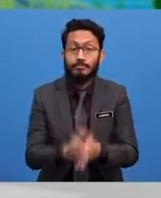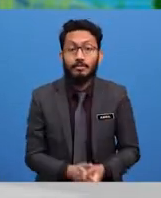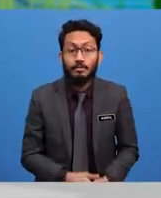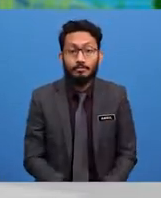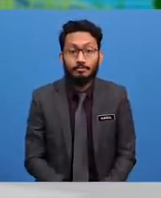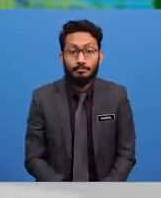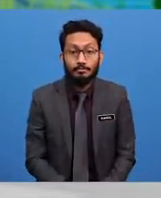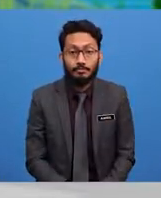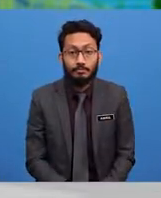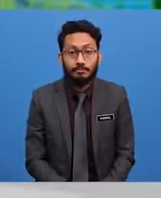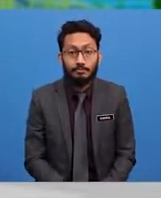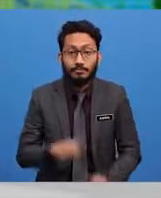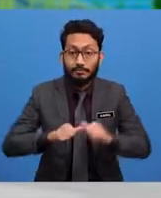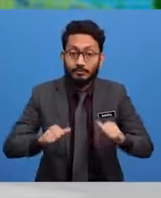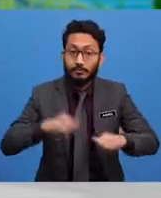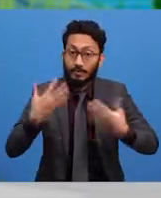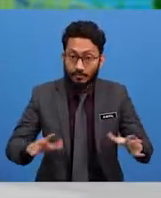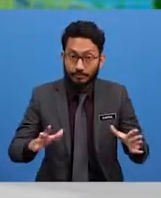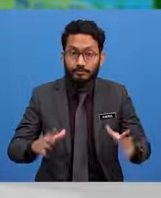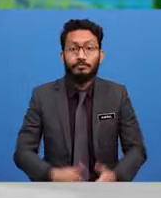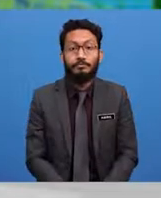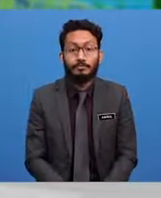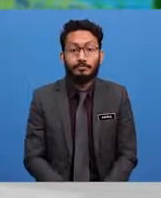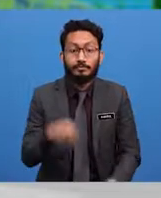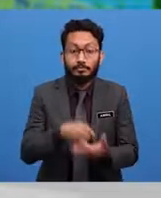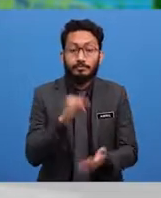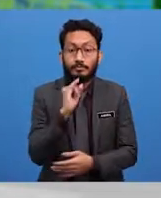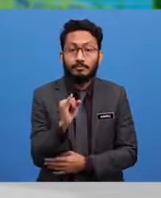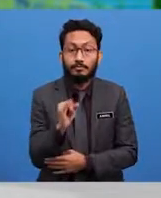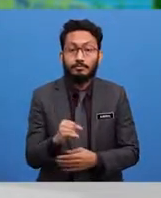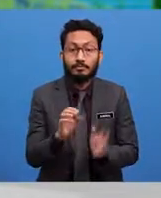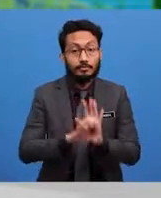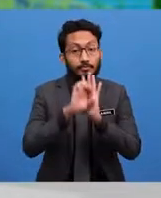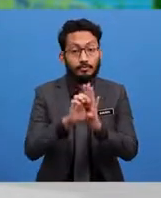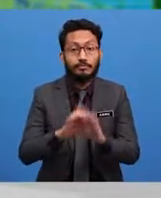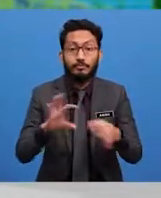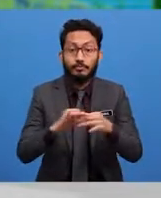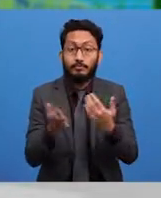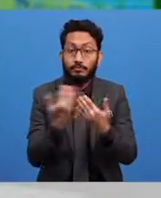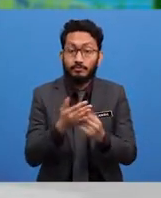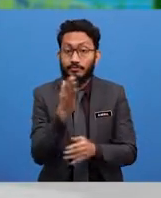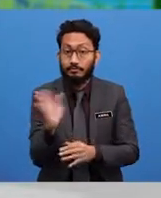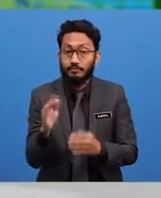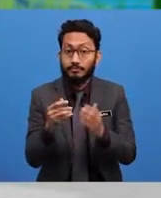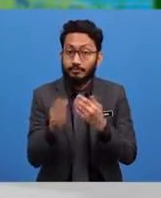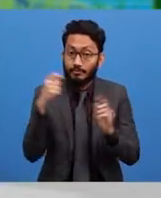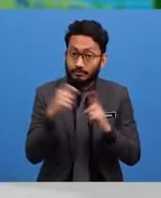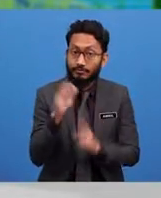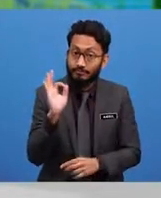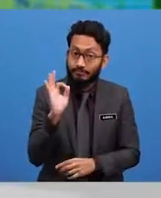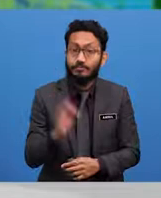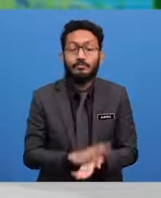action has been done, it is an example of simple past tense. Okay?